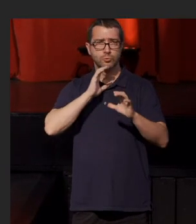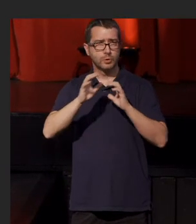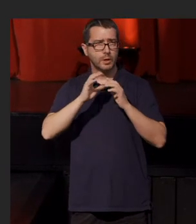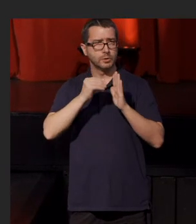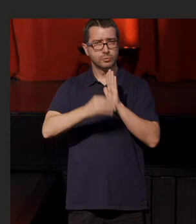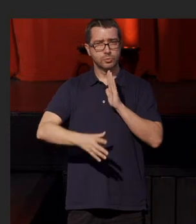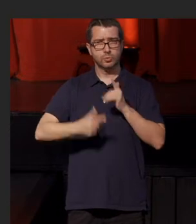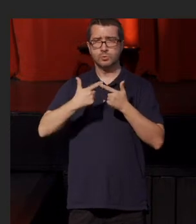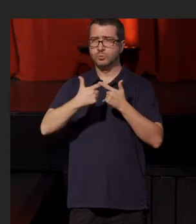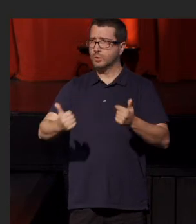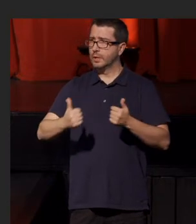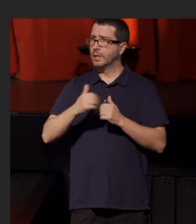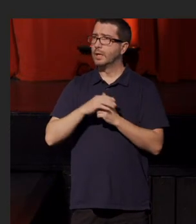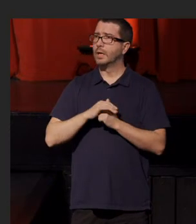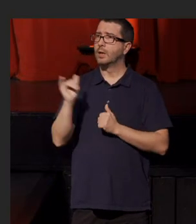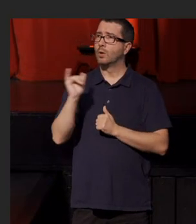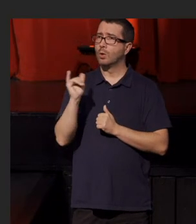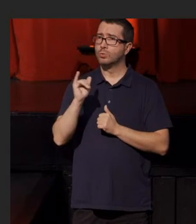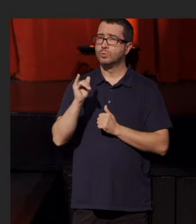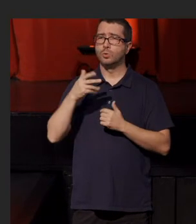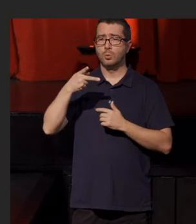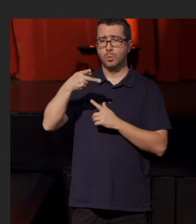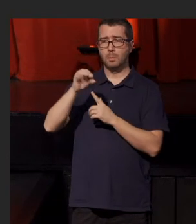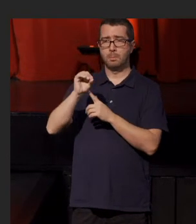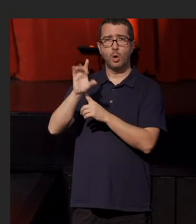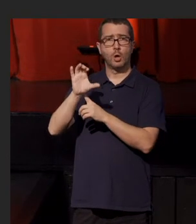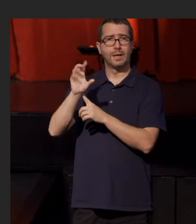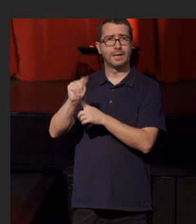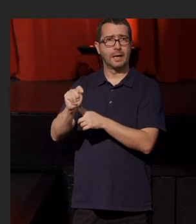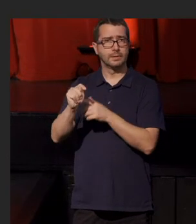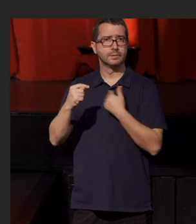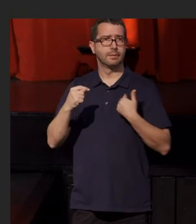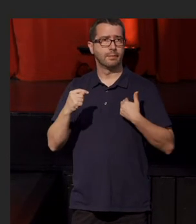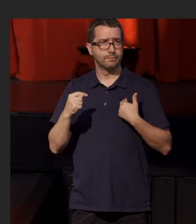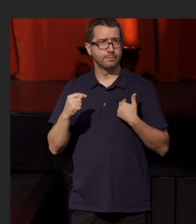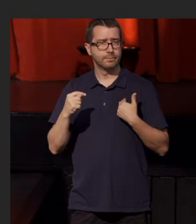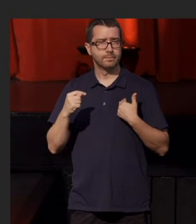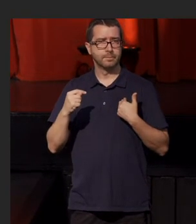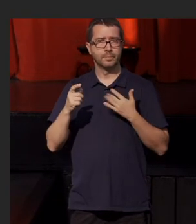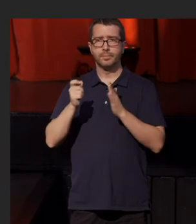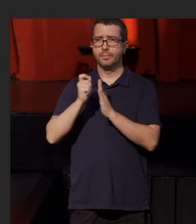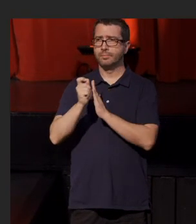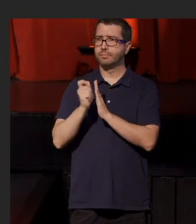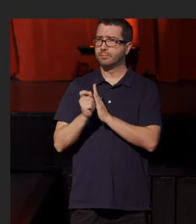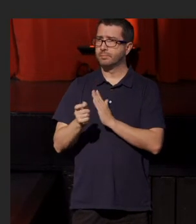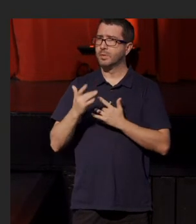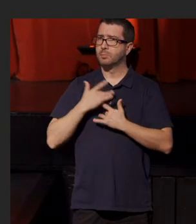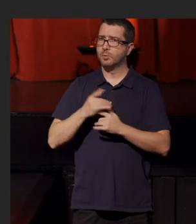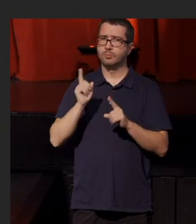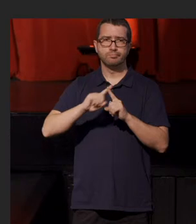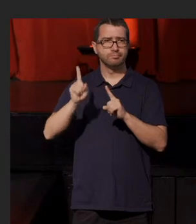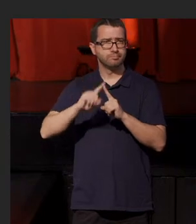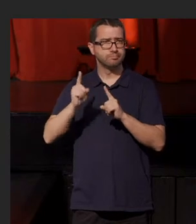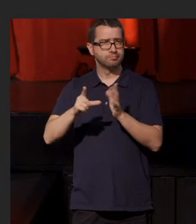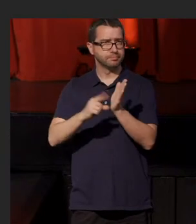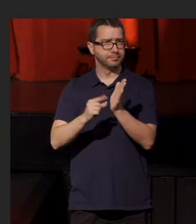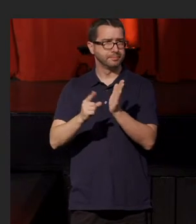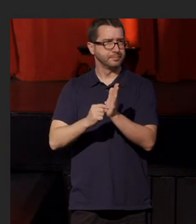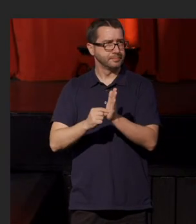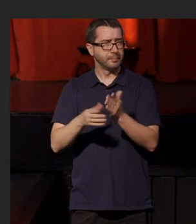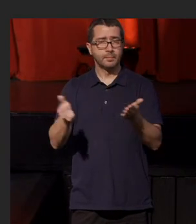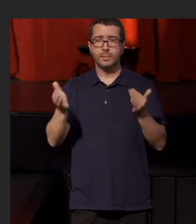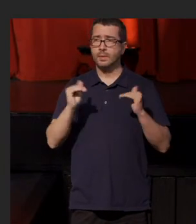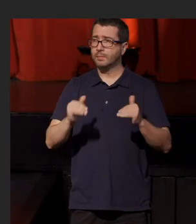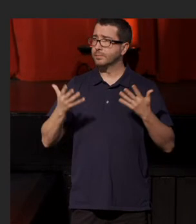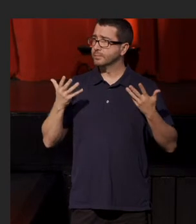the Wonks and War Rooms podcast. I love that name. Thanks. And writes often for notable publications. So that is